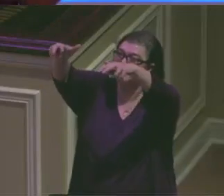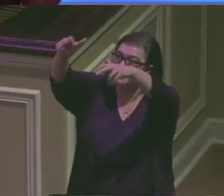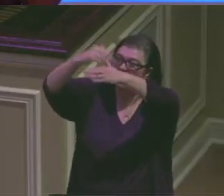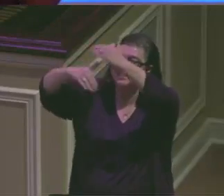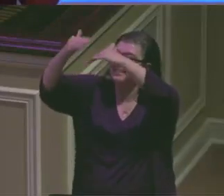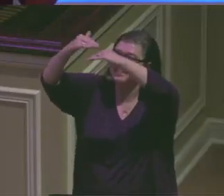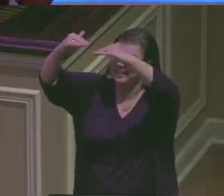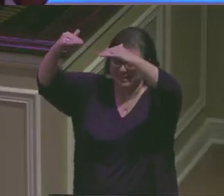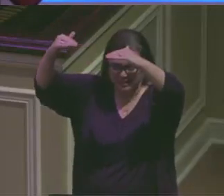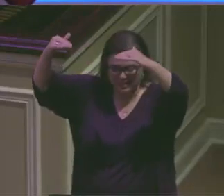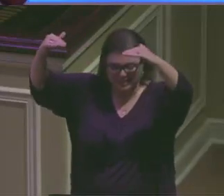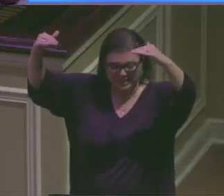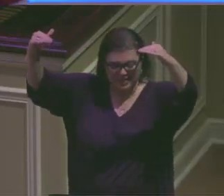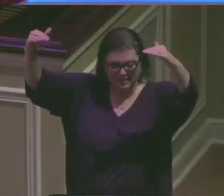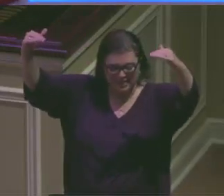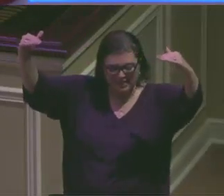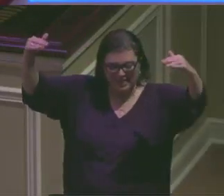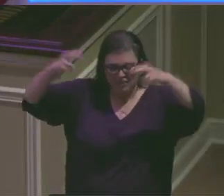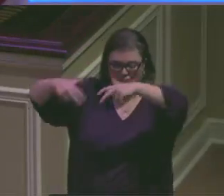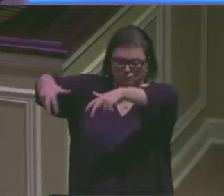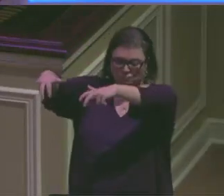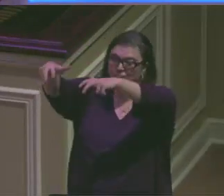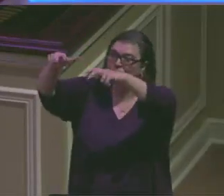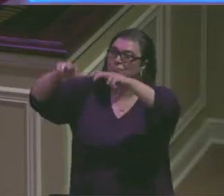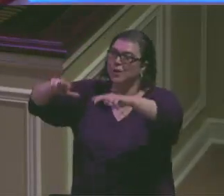You are seated.